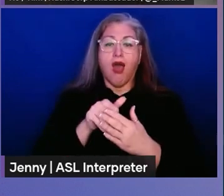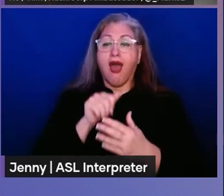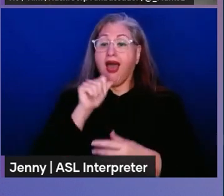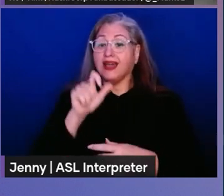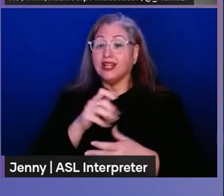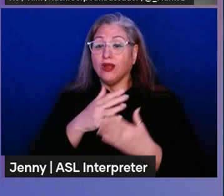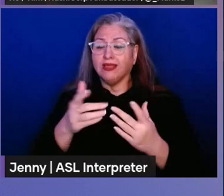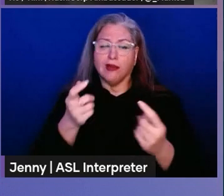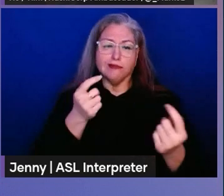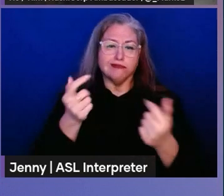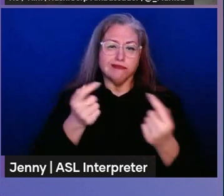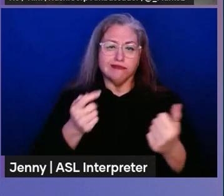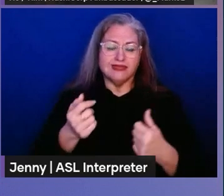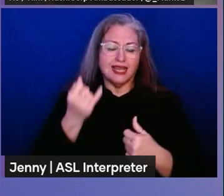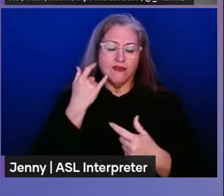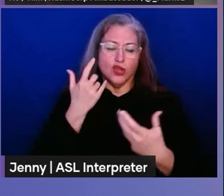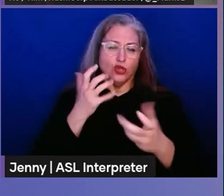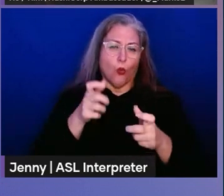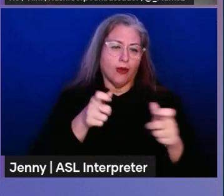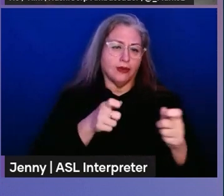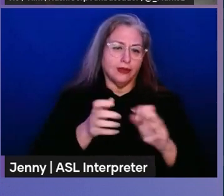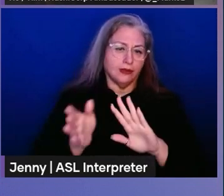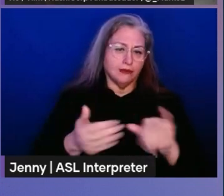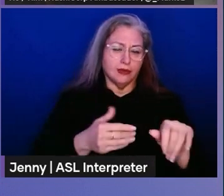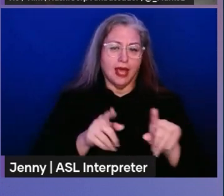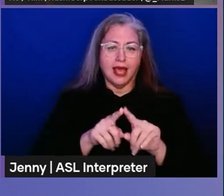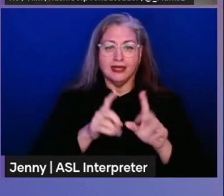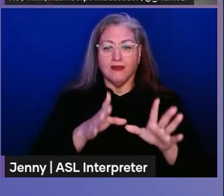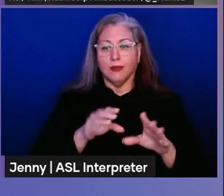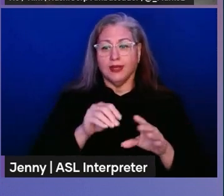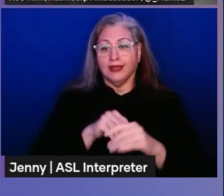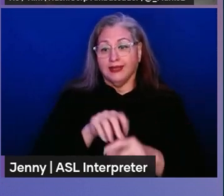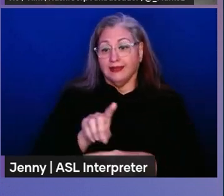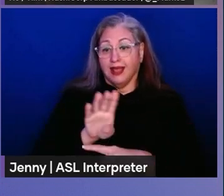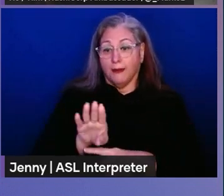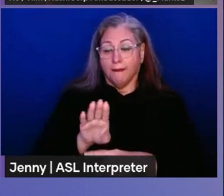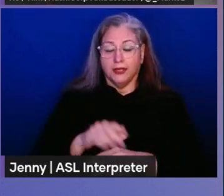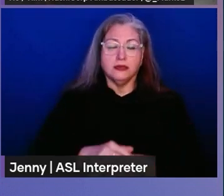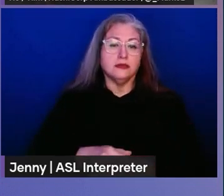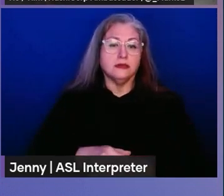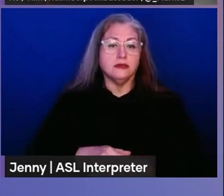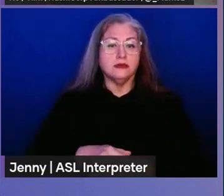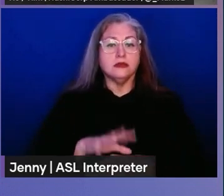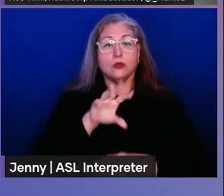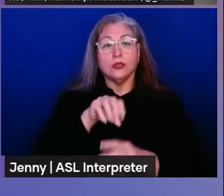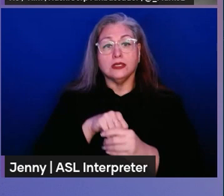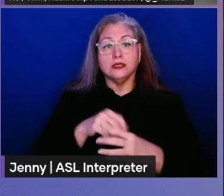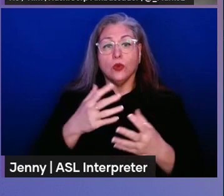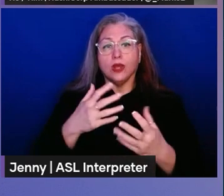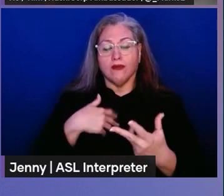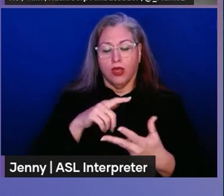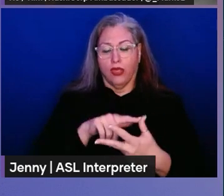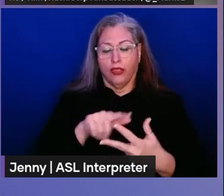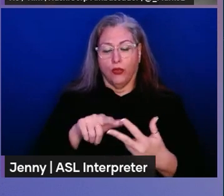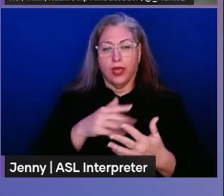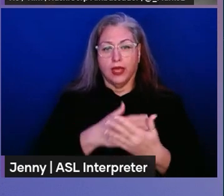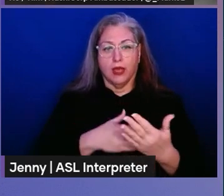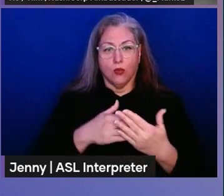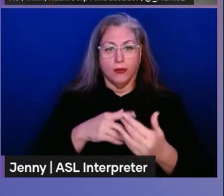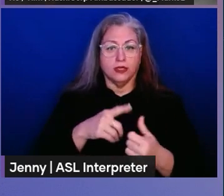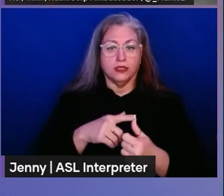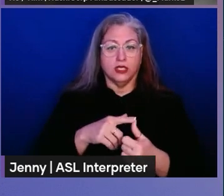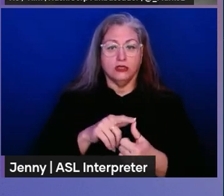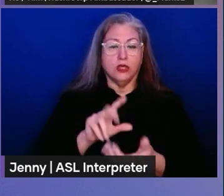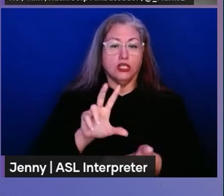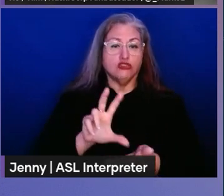that you don't want to deal with as a developer on a daily basis. It consists mainly of three components. So there is a server